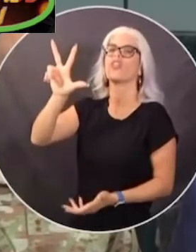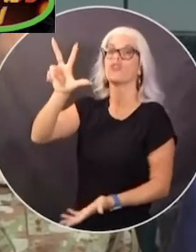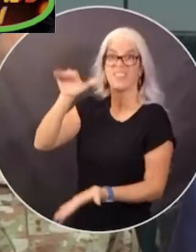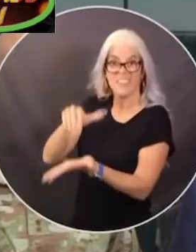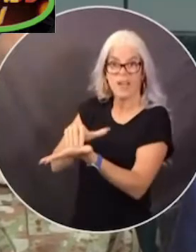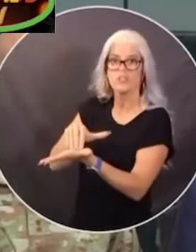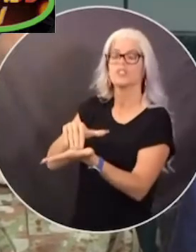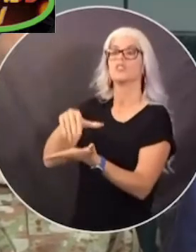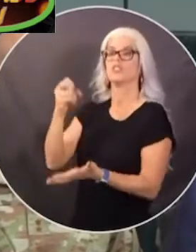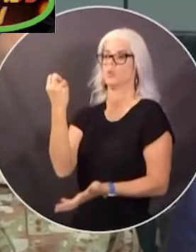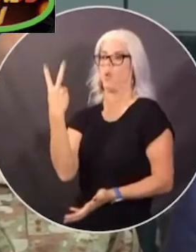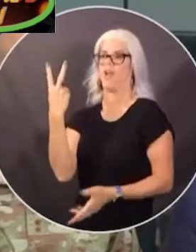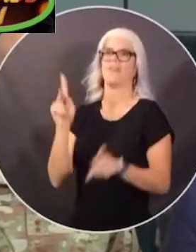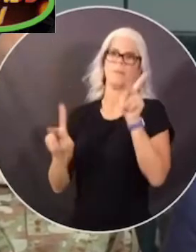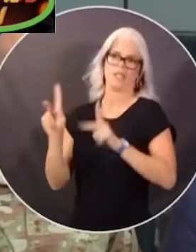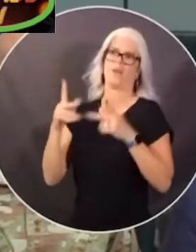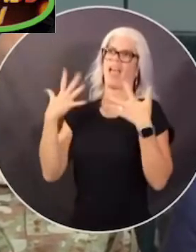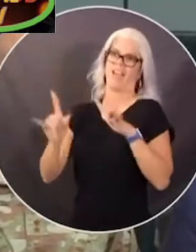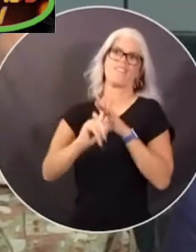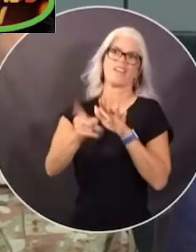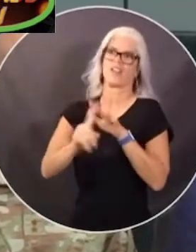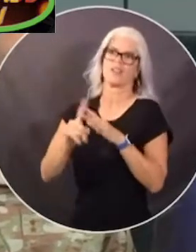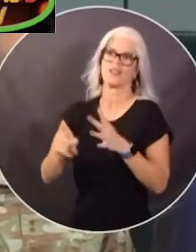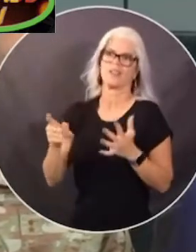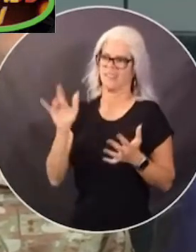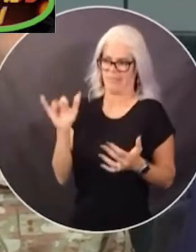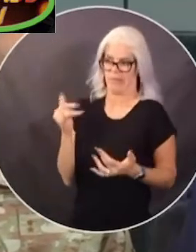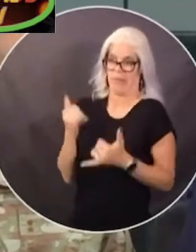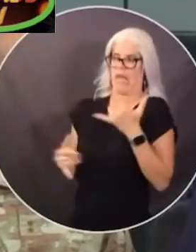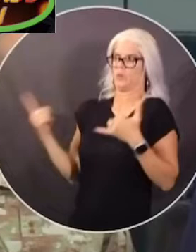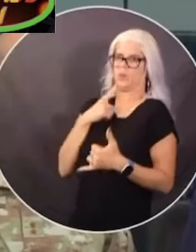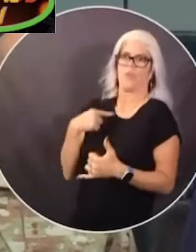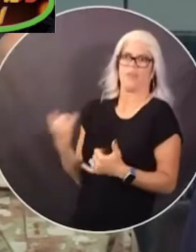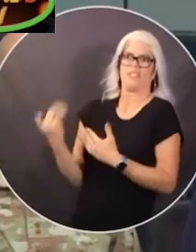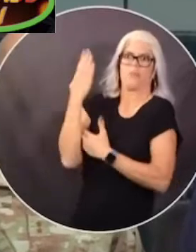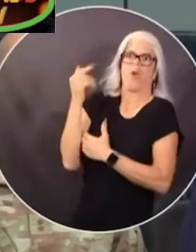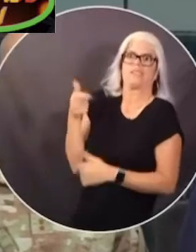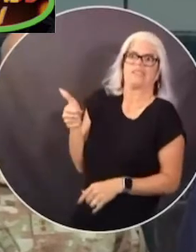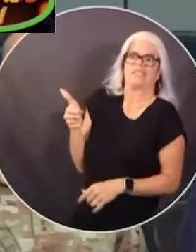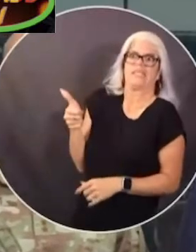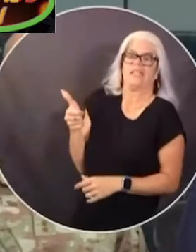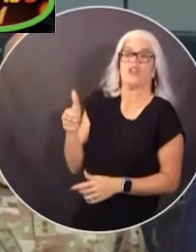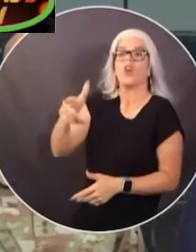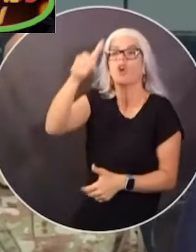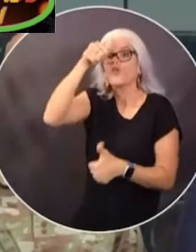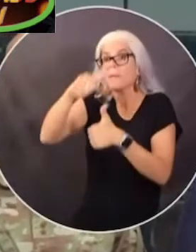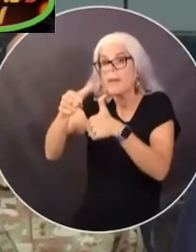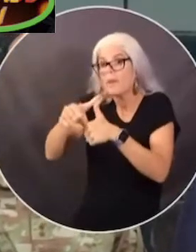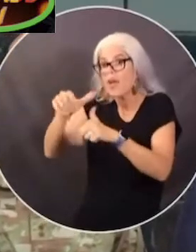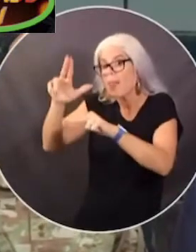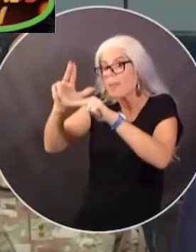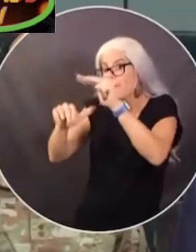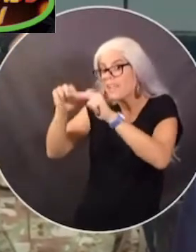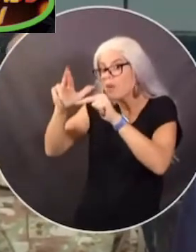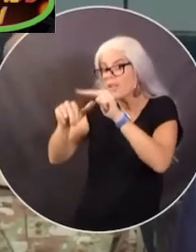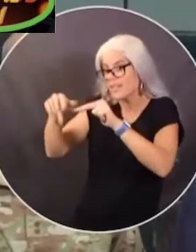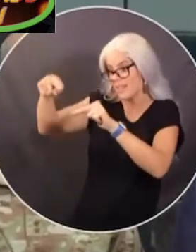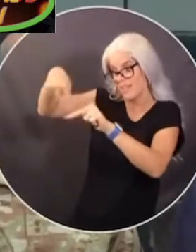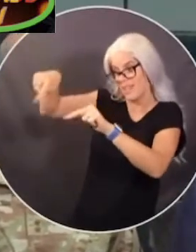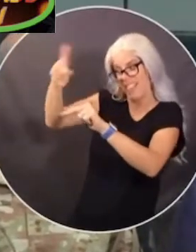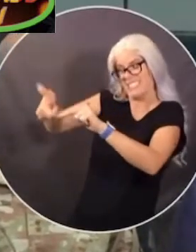probably 10 o'clock or so this morning, remembering that the facilities are self-reporting into our health facility reporting